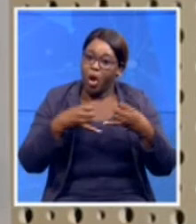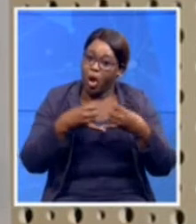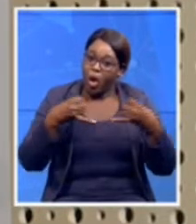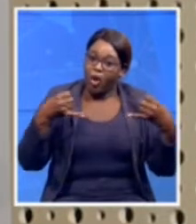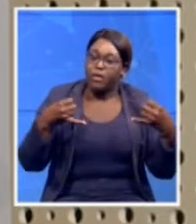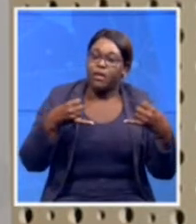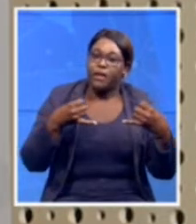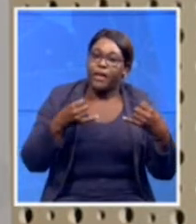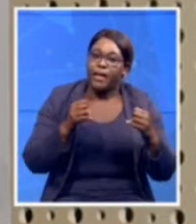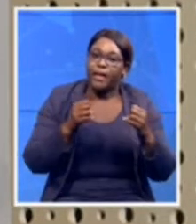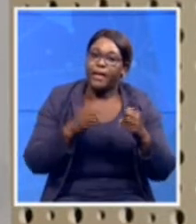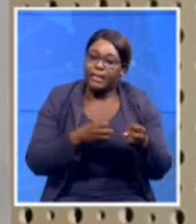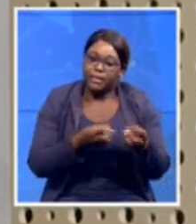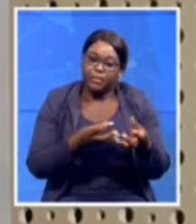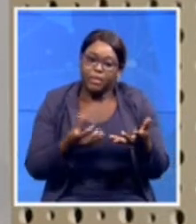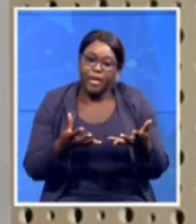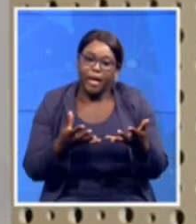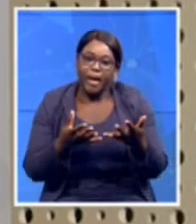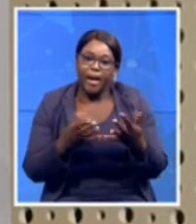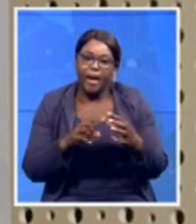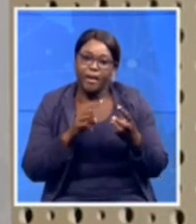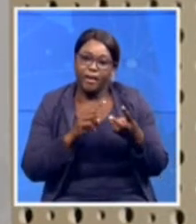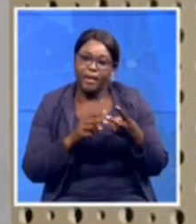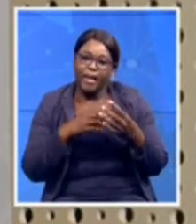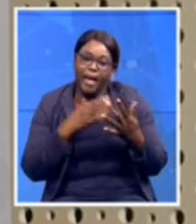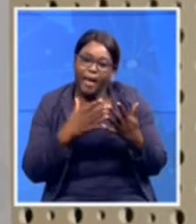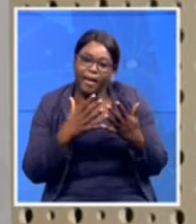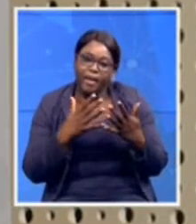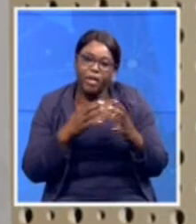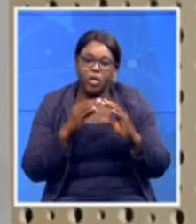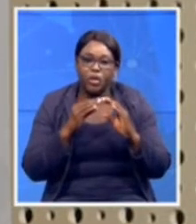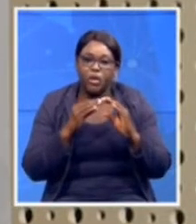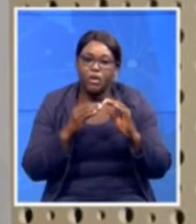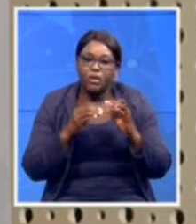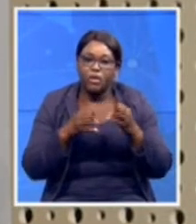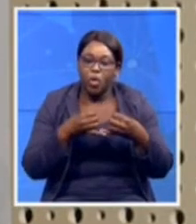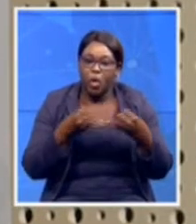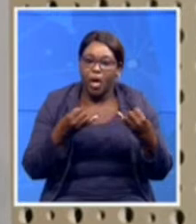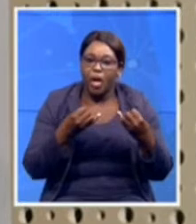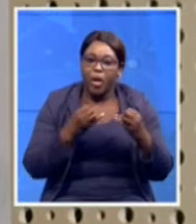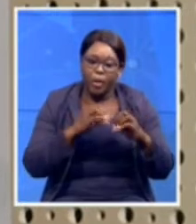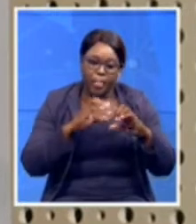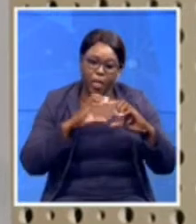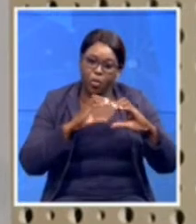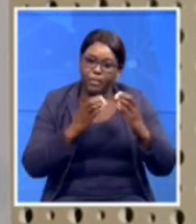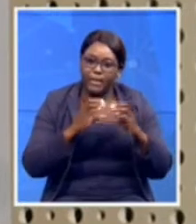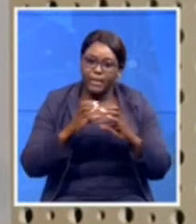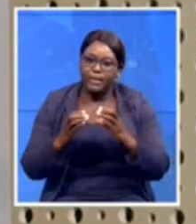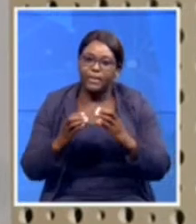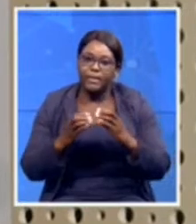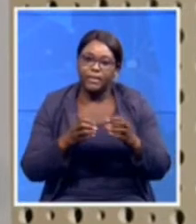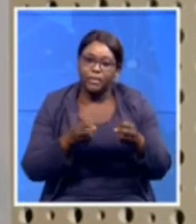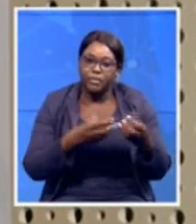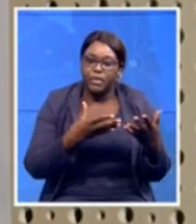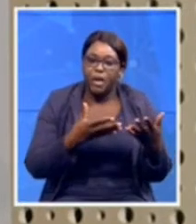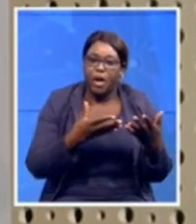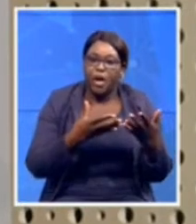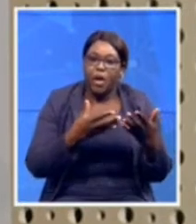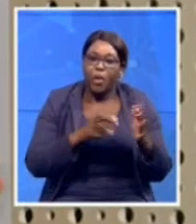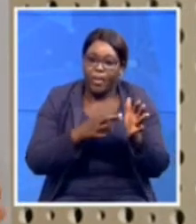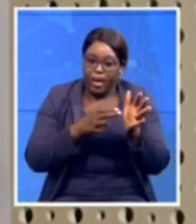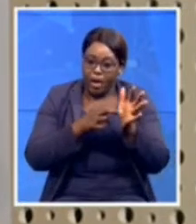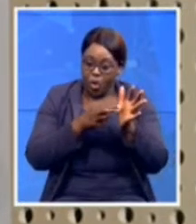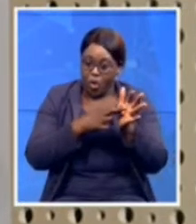distributors. Only commercial online distributors will be required to register and classify. This is a